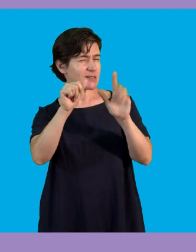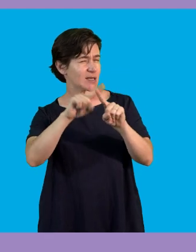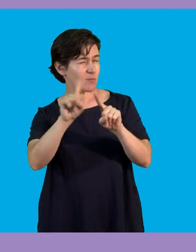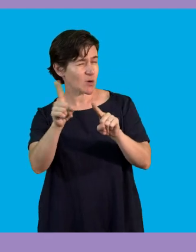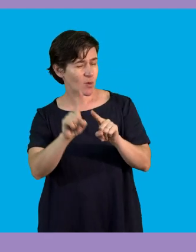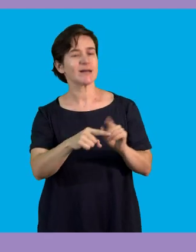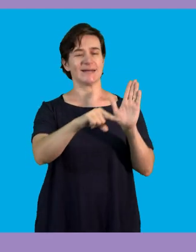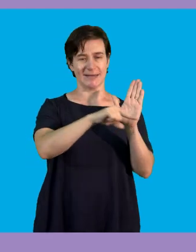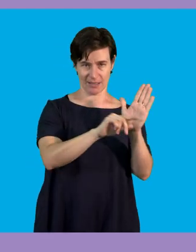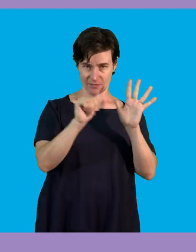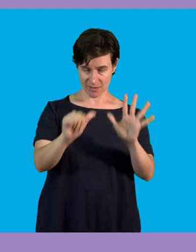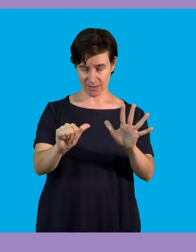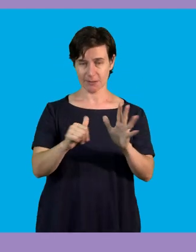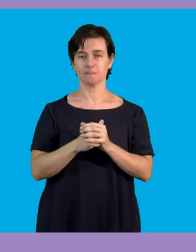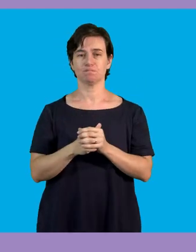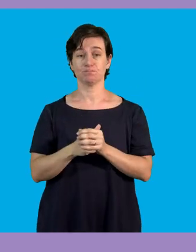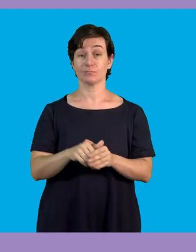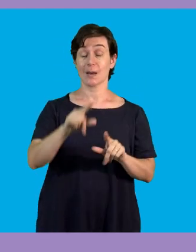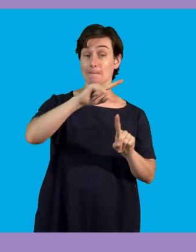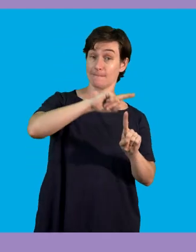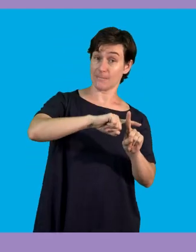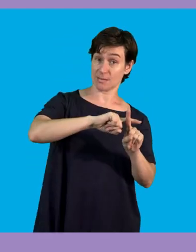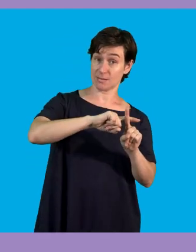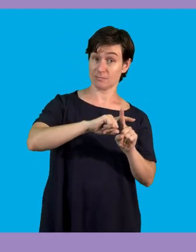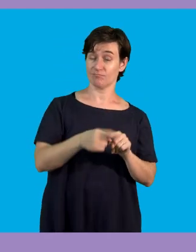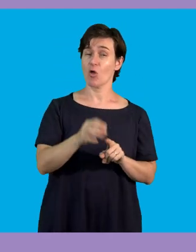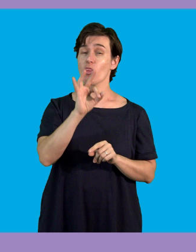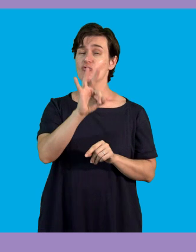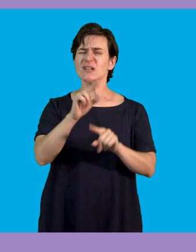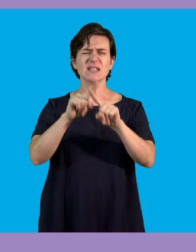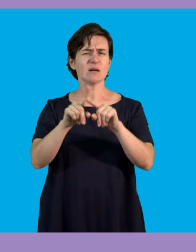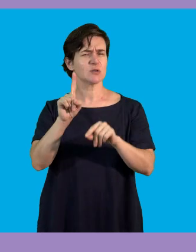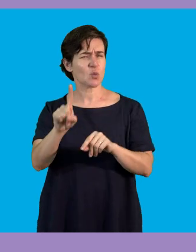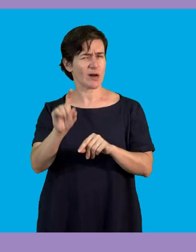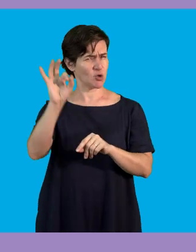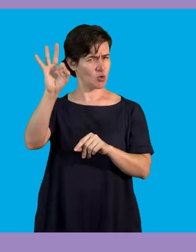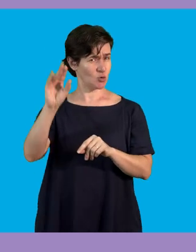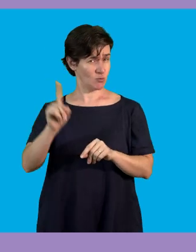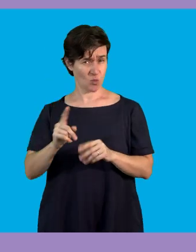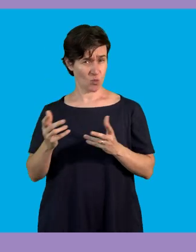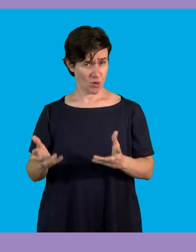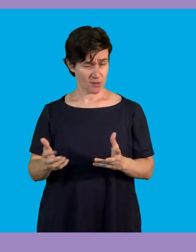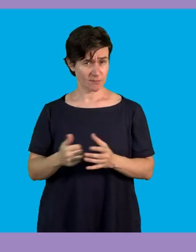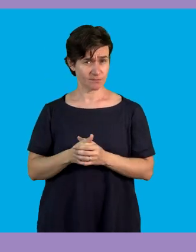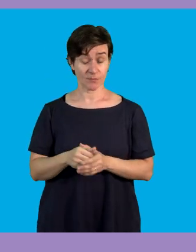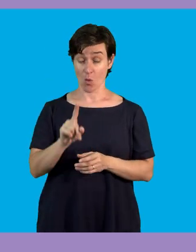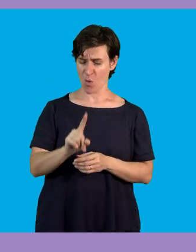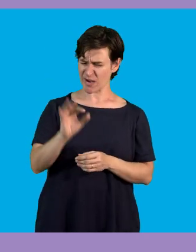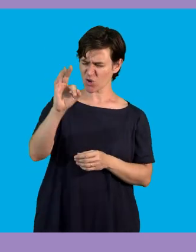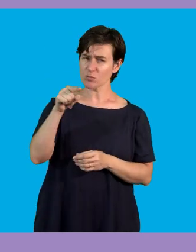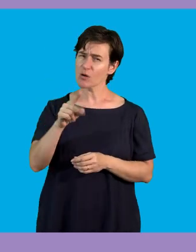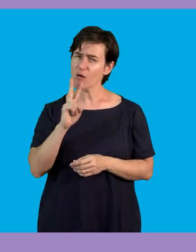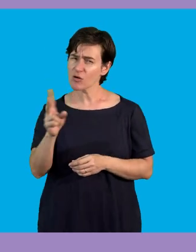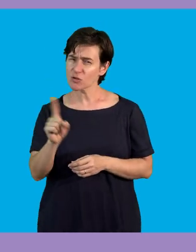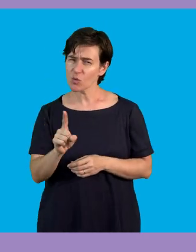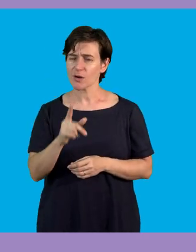is negative 6, and then plus 3 multiplied by 1 cubed. 1